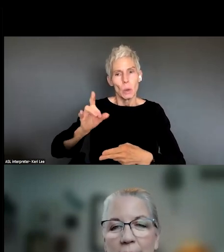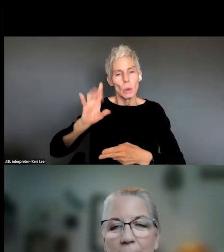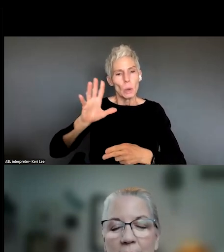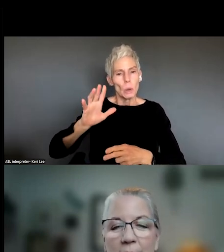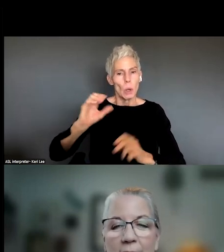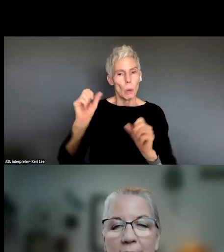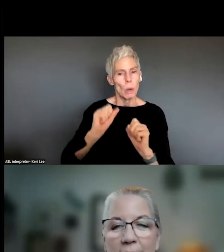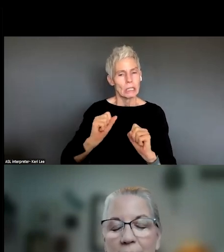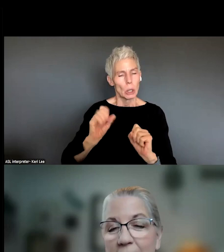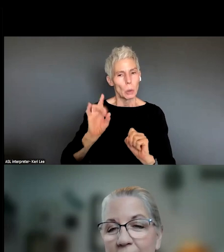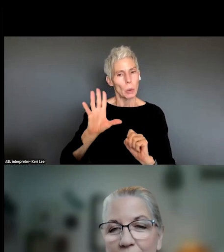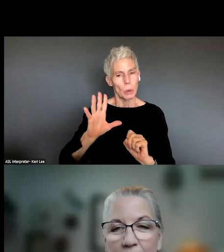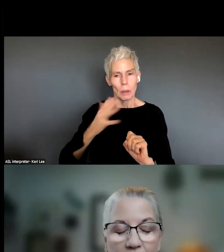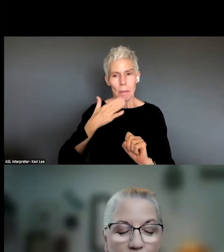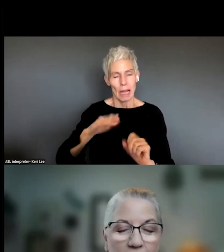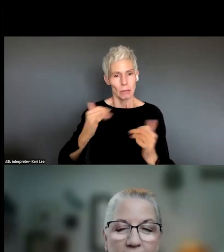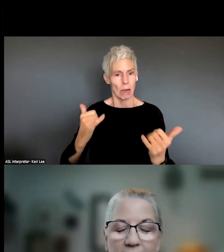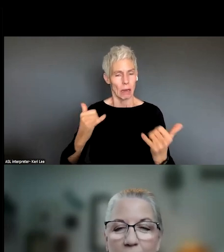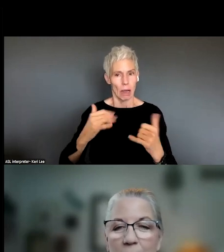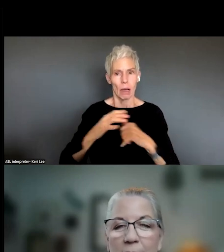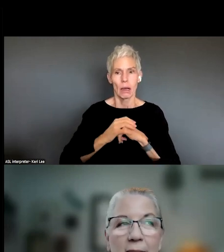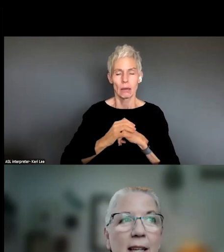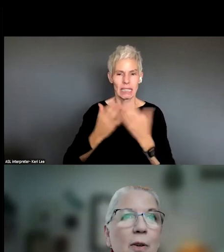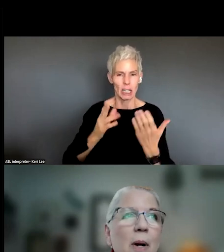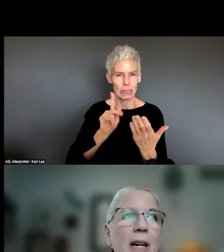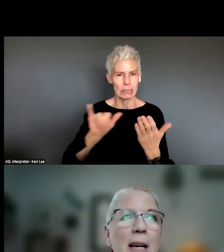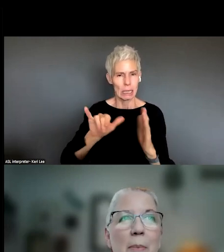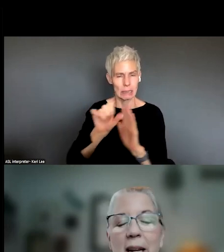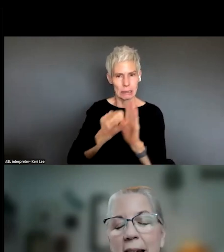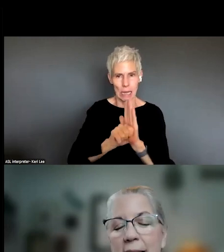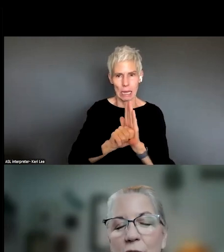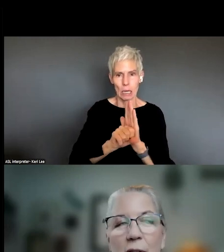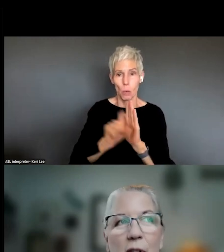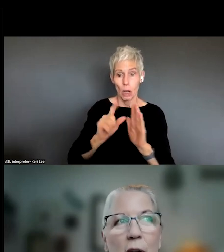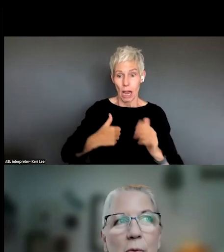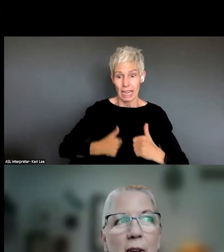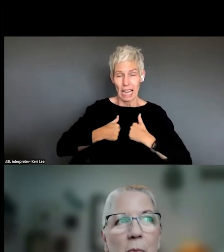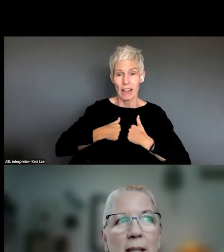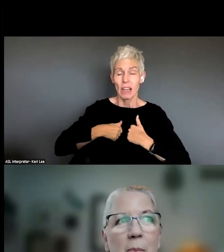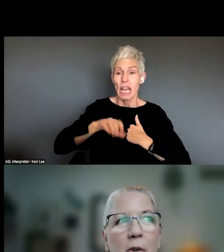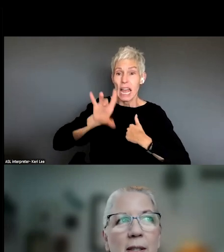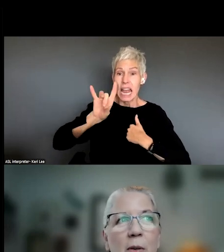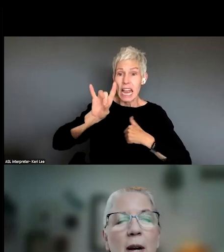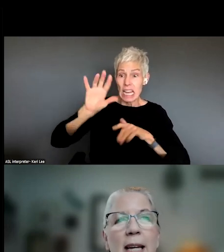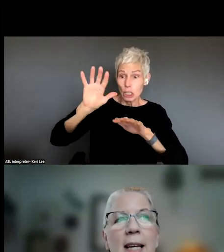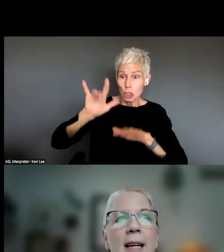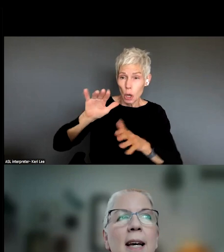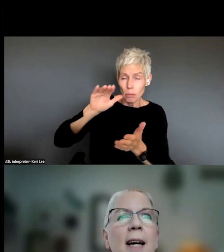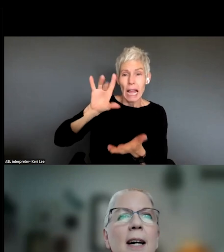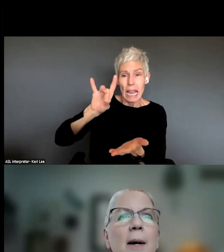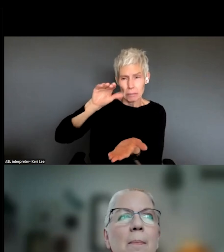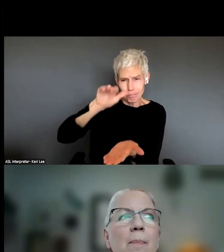winter event for Kentucky. We've had here where I am about 8 inches of snow, followed by some freezing